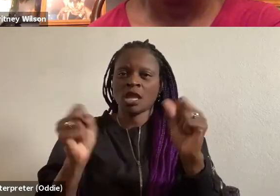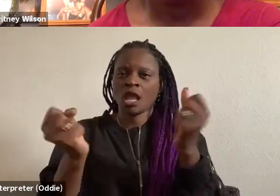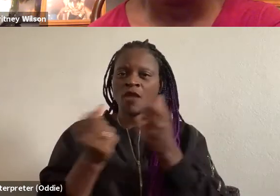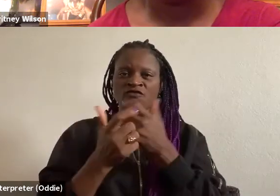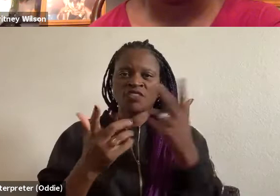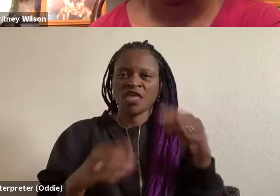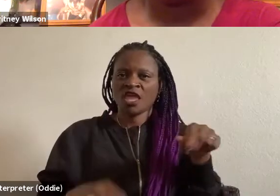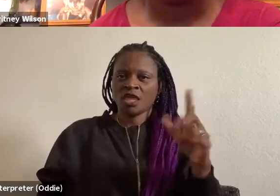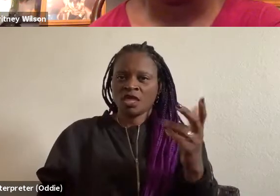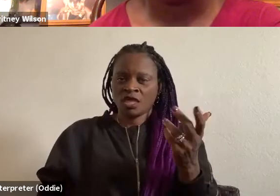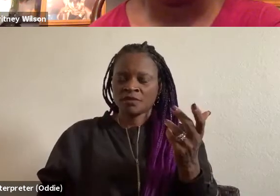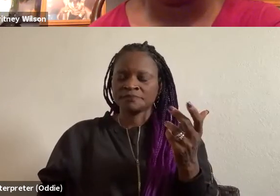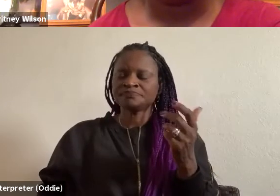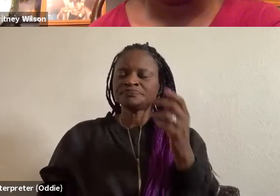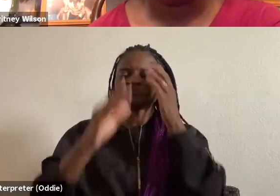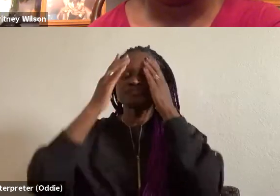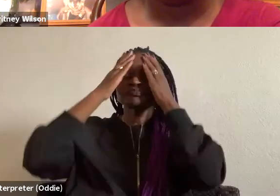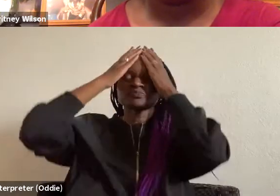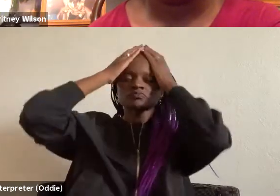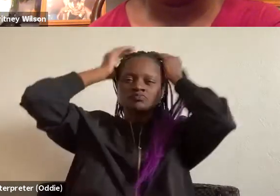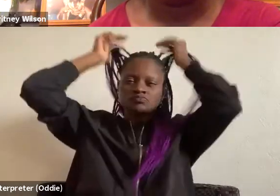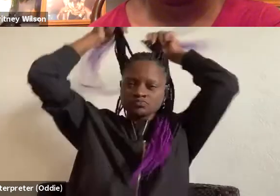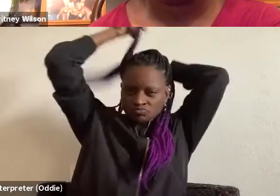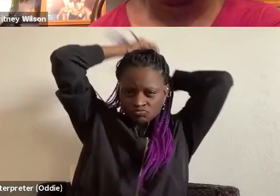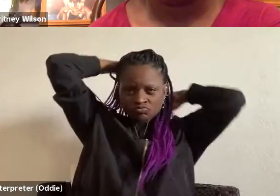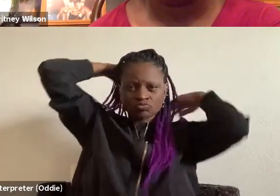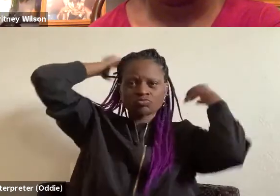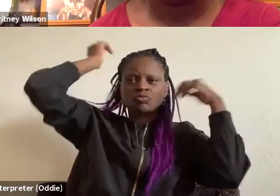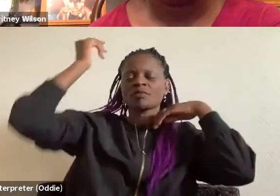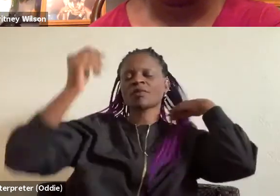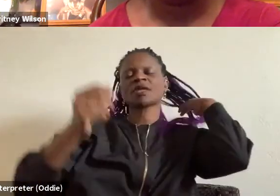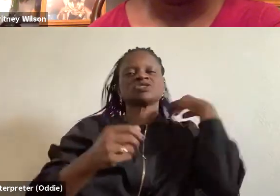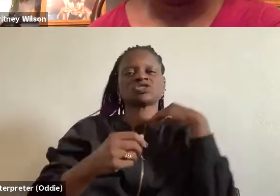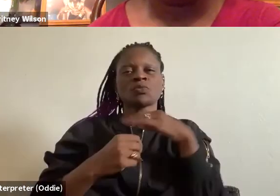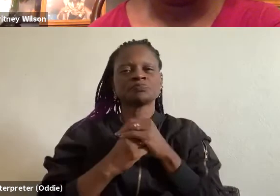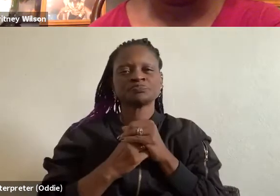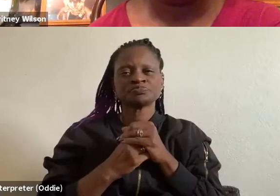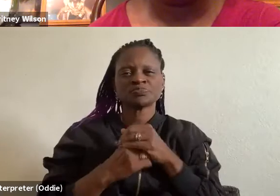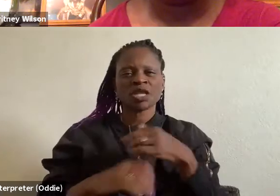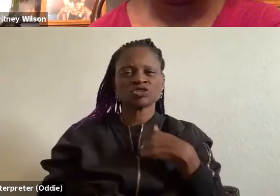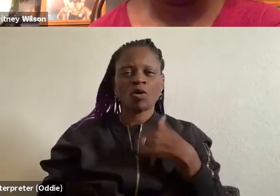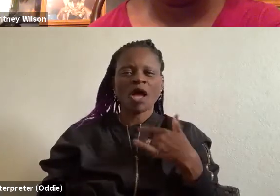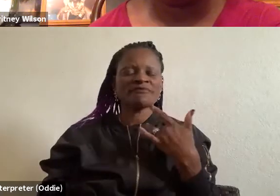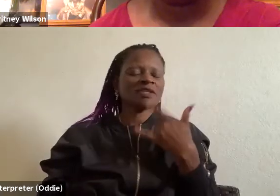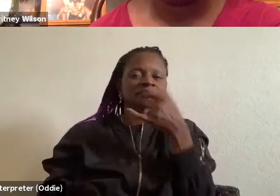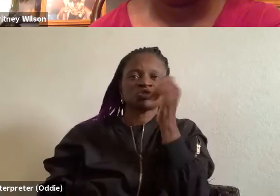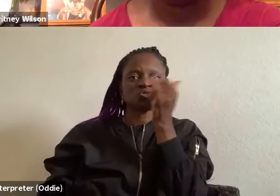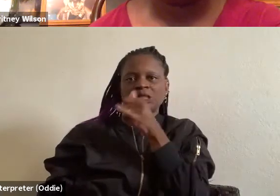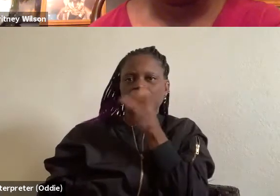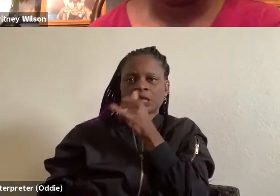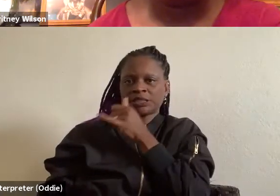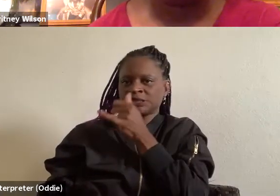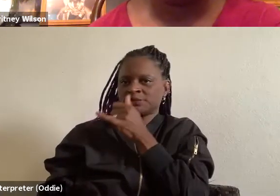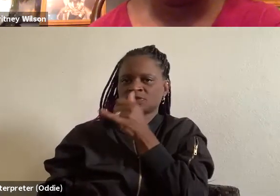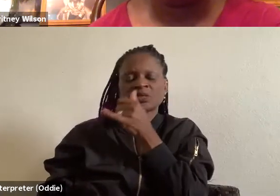there. So I think that white disabled people to feign ignorance is just ridiculous at this point. It's been ridiculous the whole